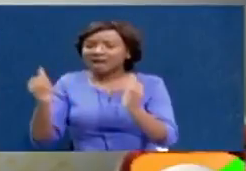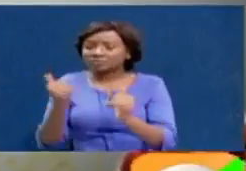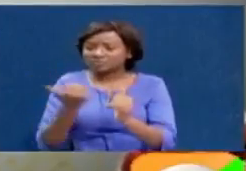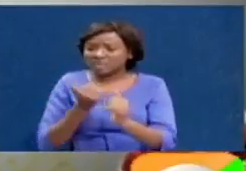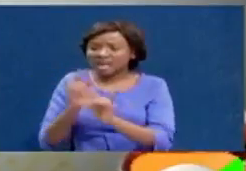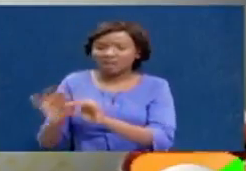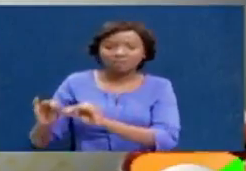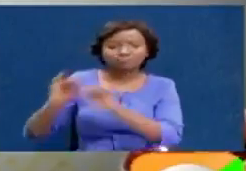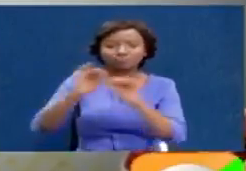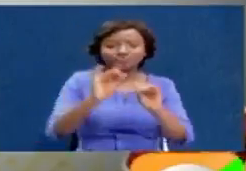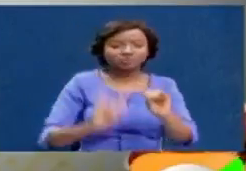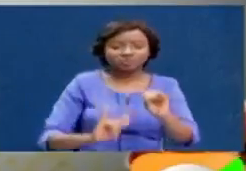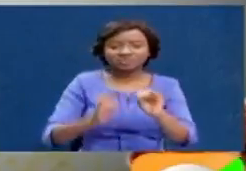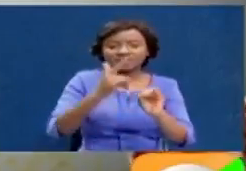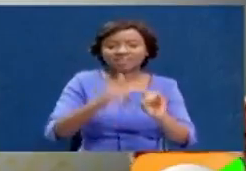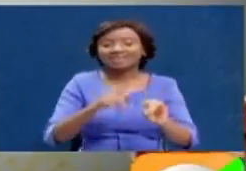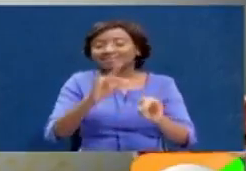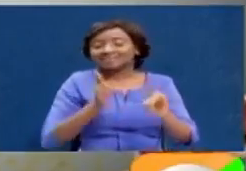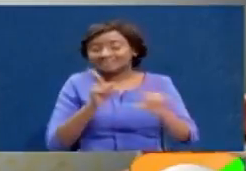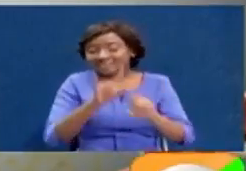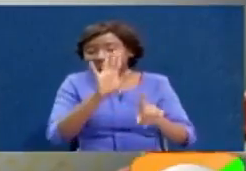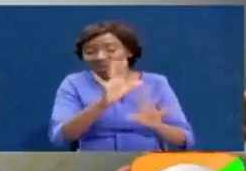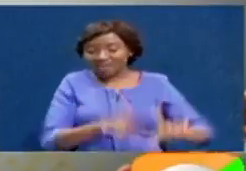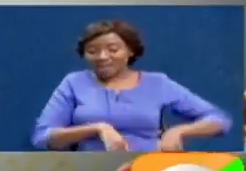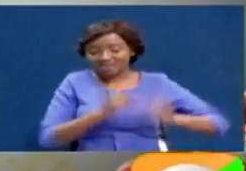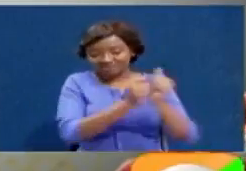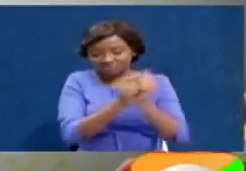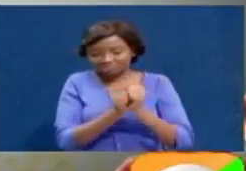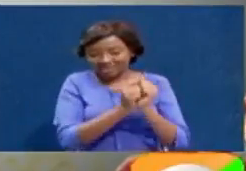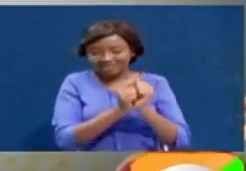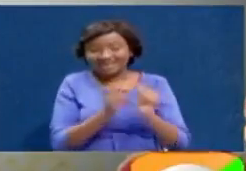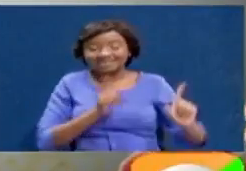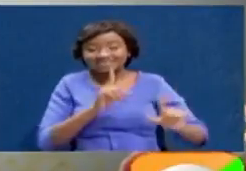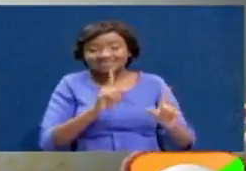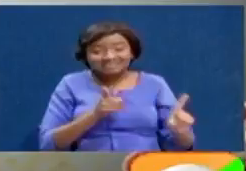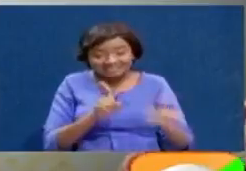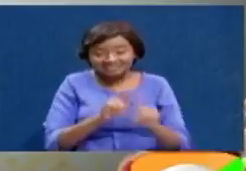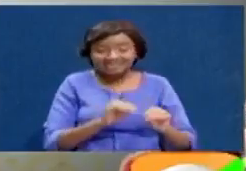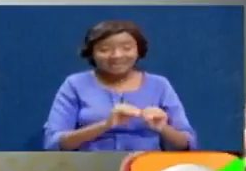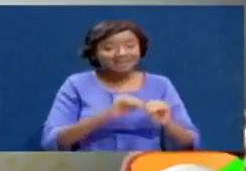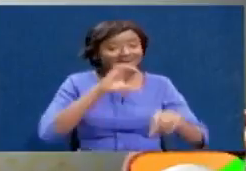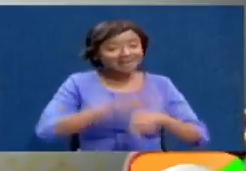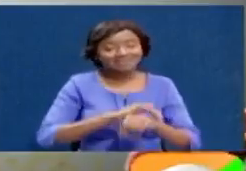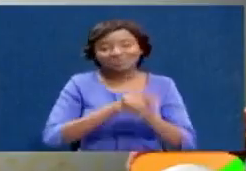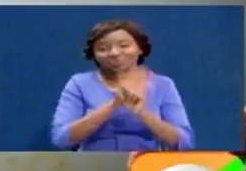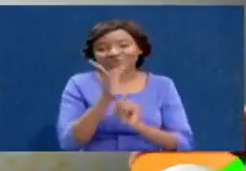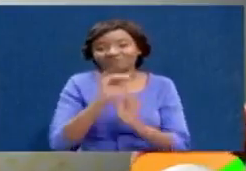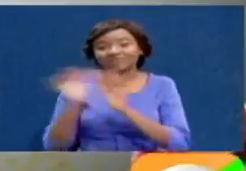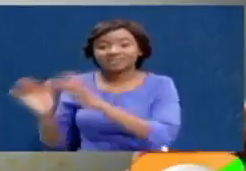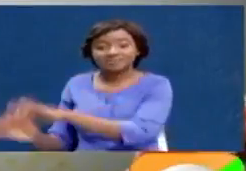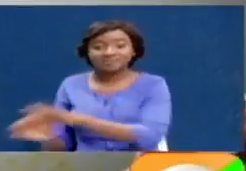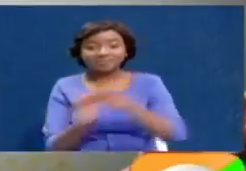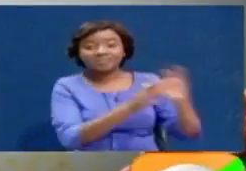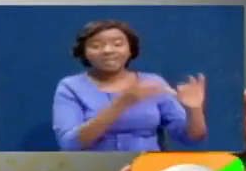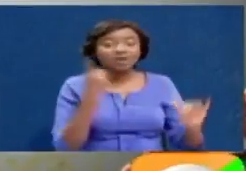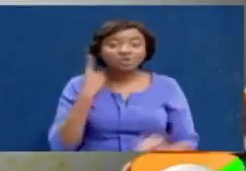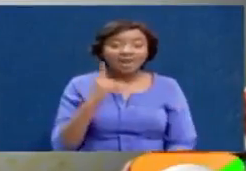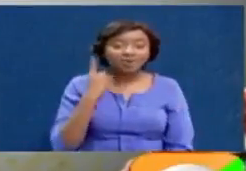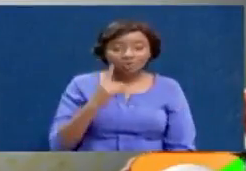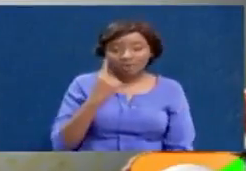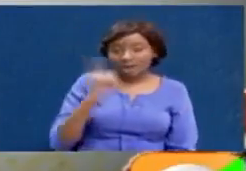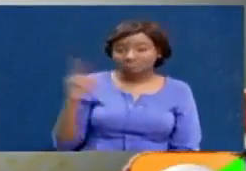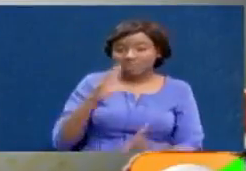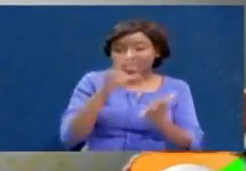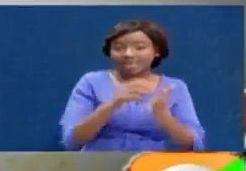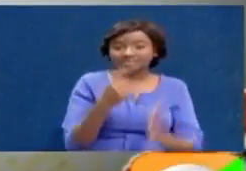Eastleigh. The sister sells tea in Eastleigh and contracted the virus. In Dandora, case number